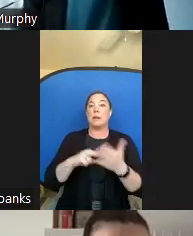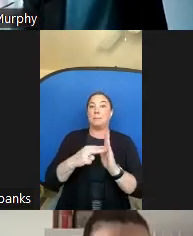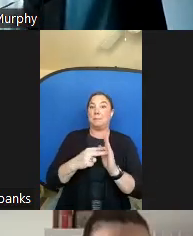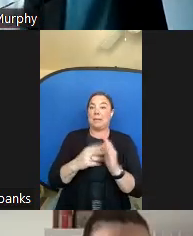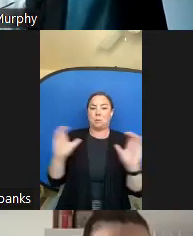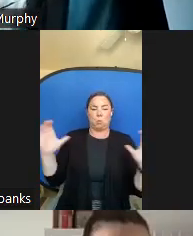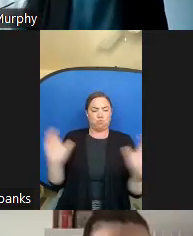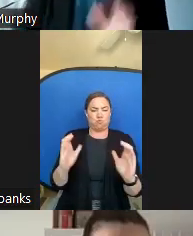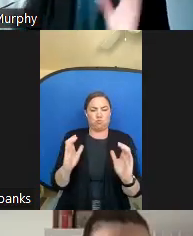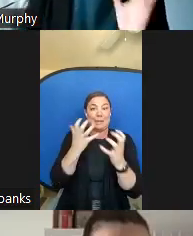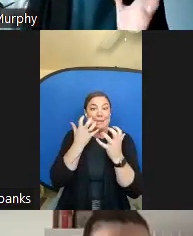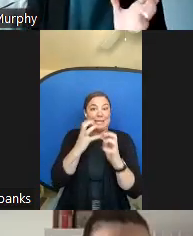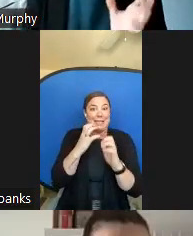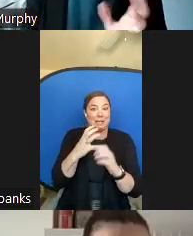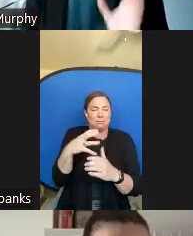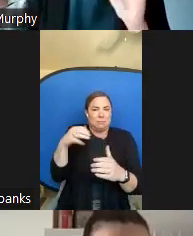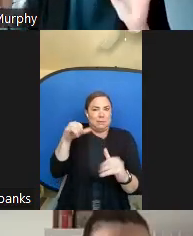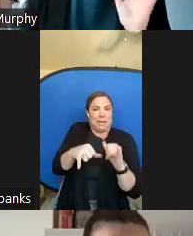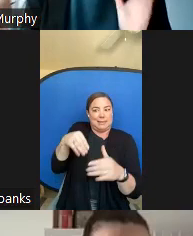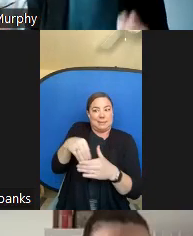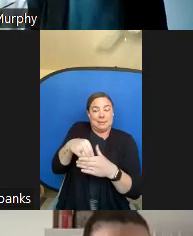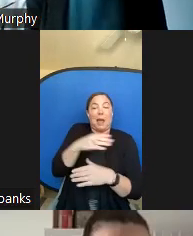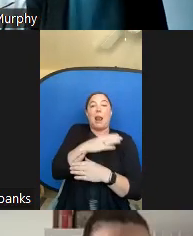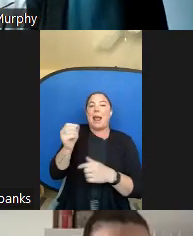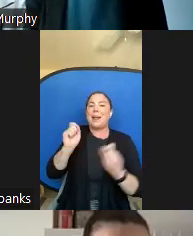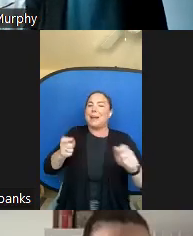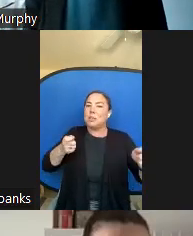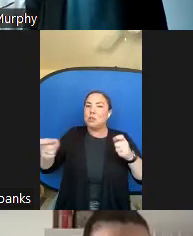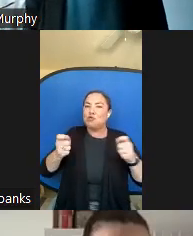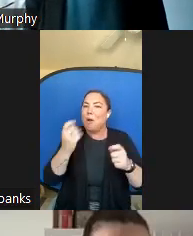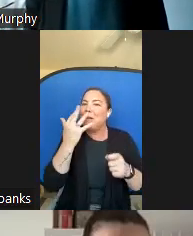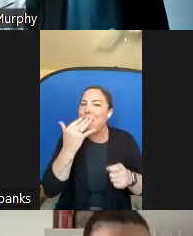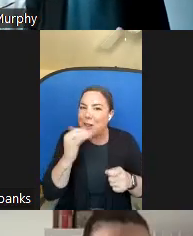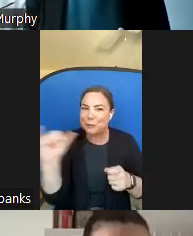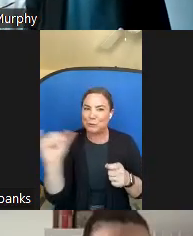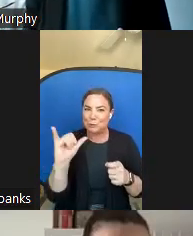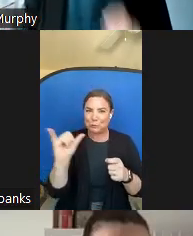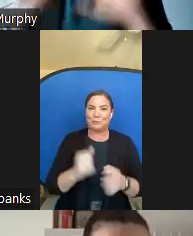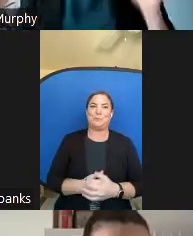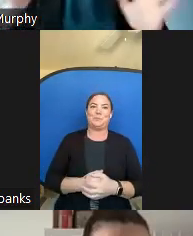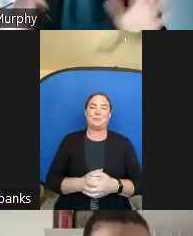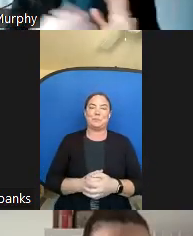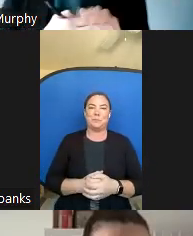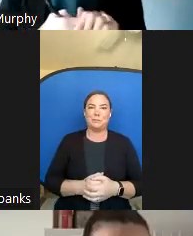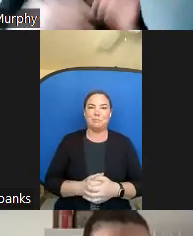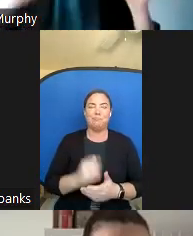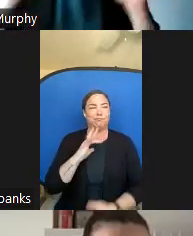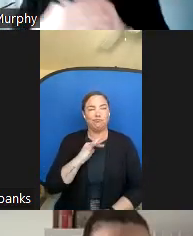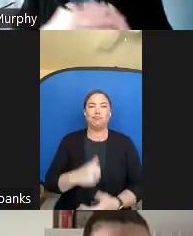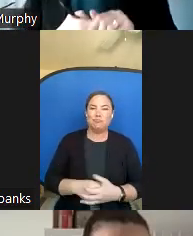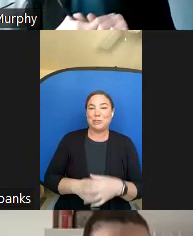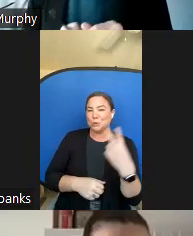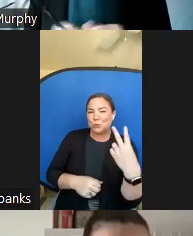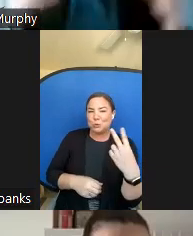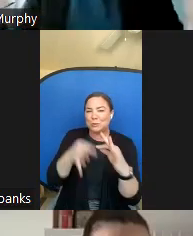well, and it also could allow for the control of the color that the vessels would fire to. So these are just two